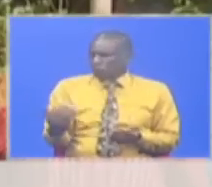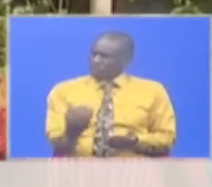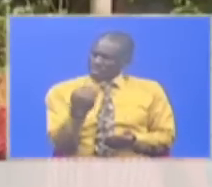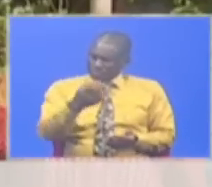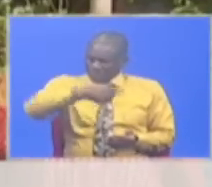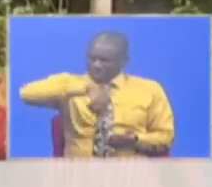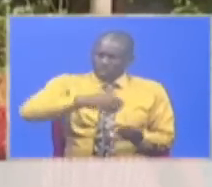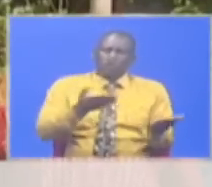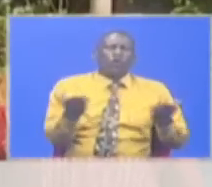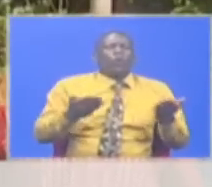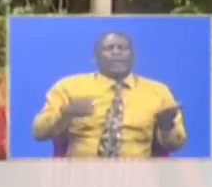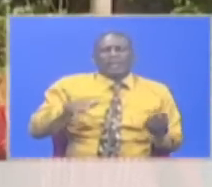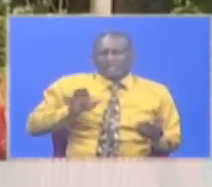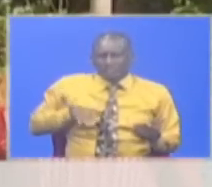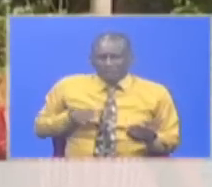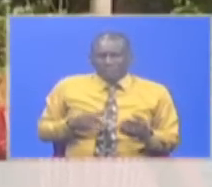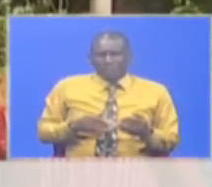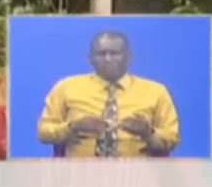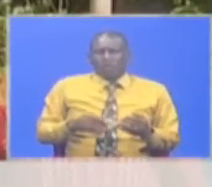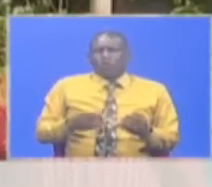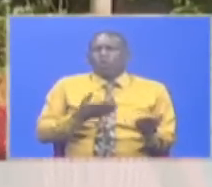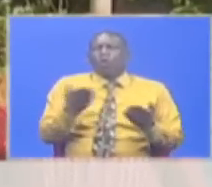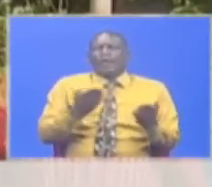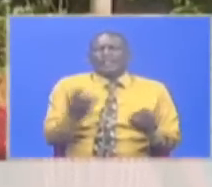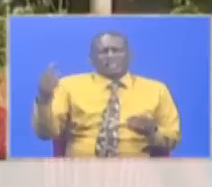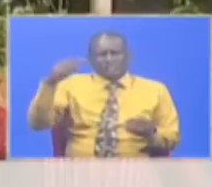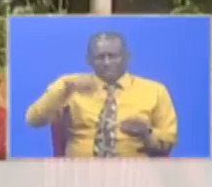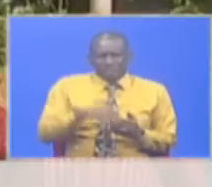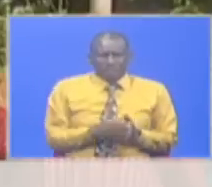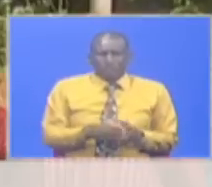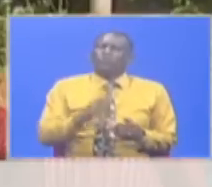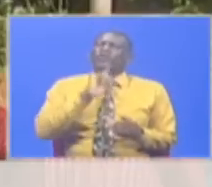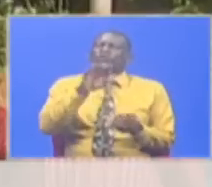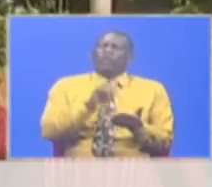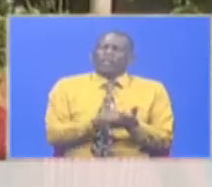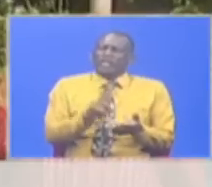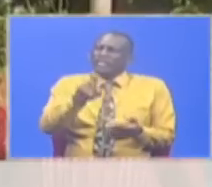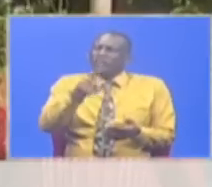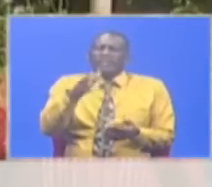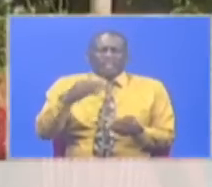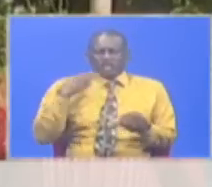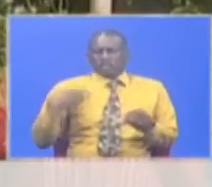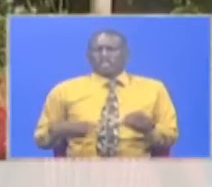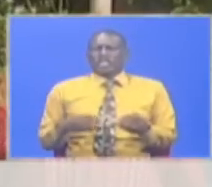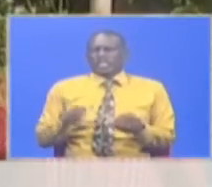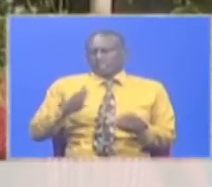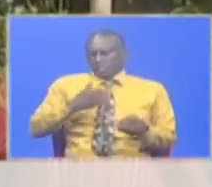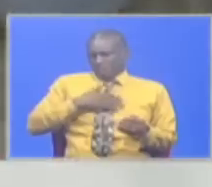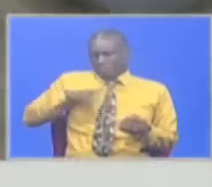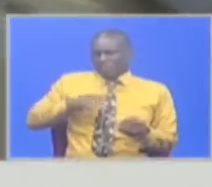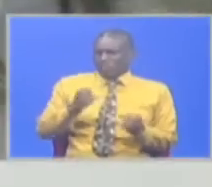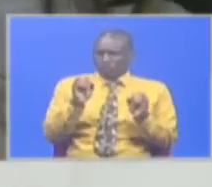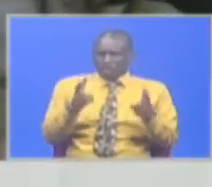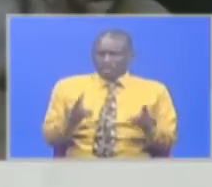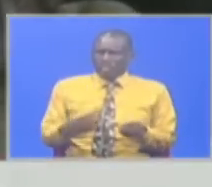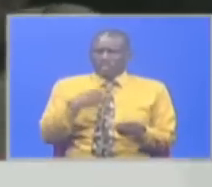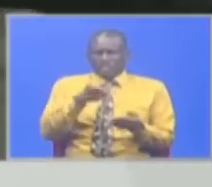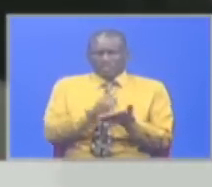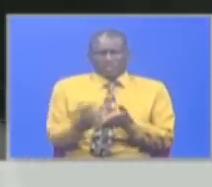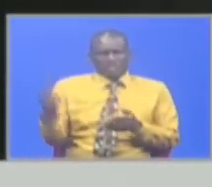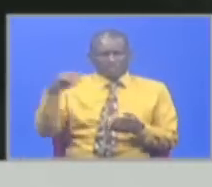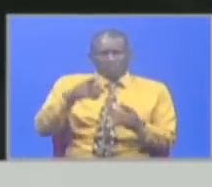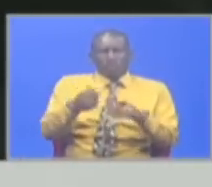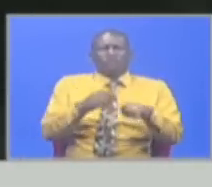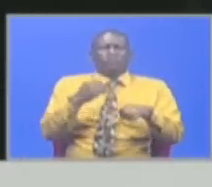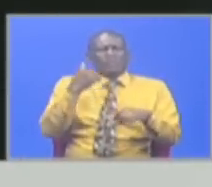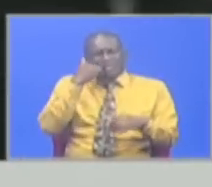mom? When is she coming? We are told there's a virus in China. Is she okay? We tell her she's coming. Since the outbreak, the